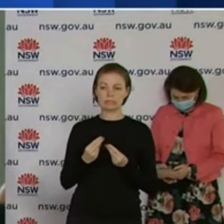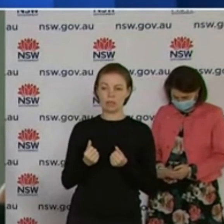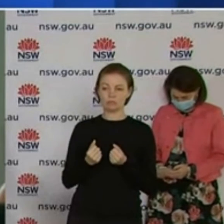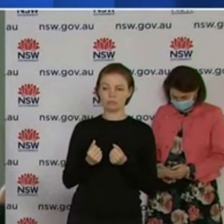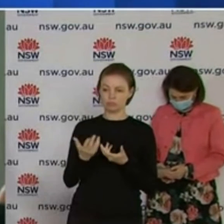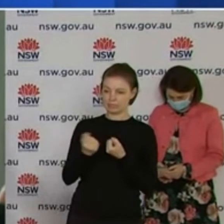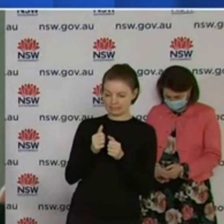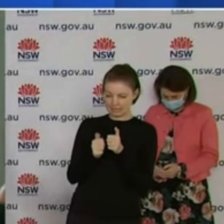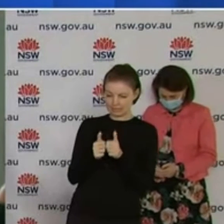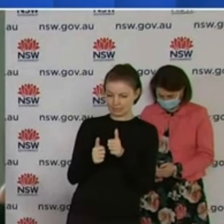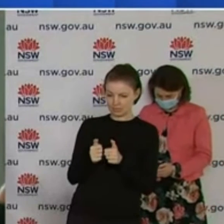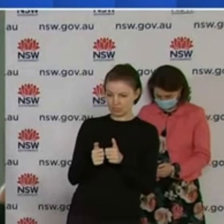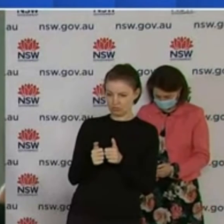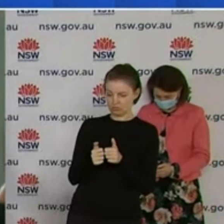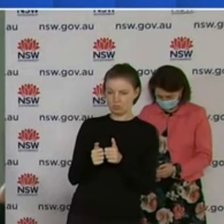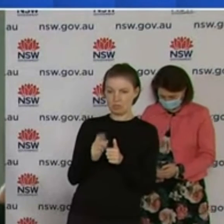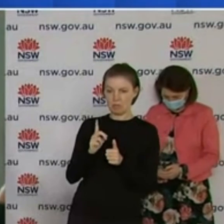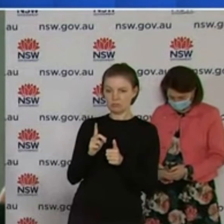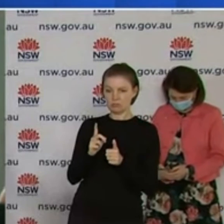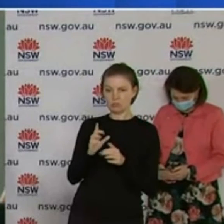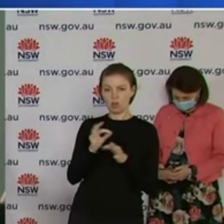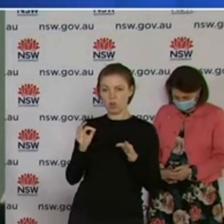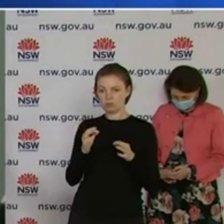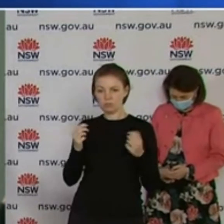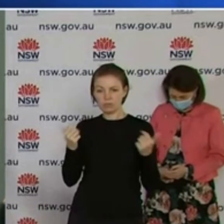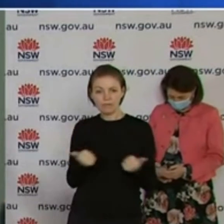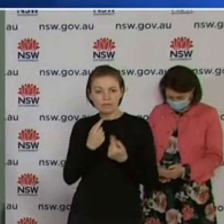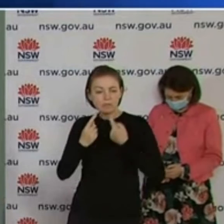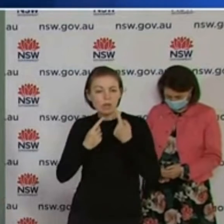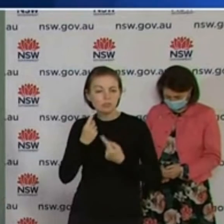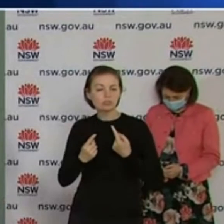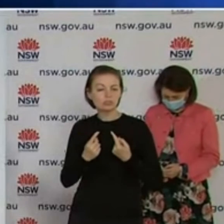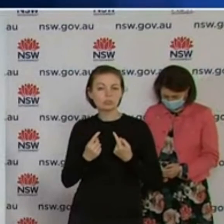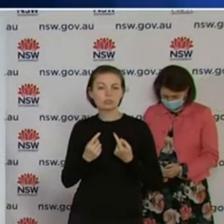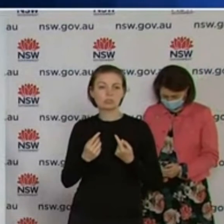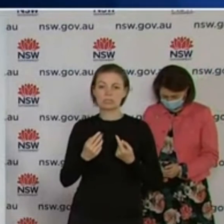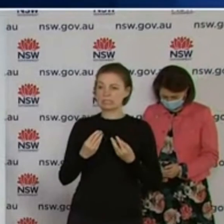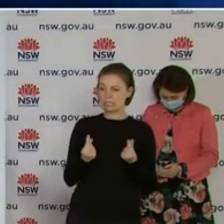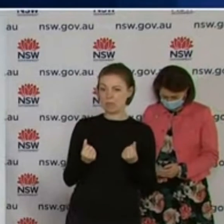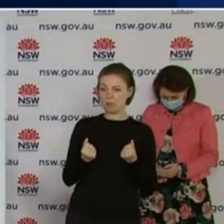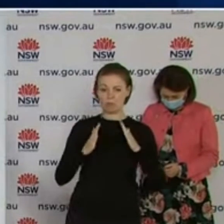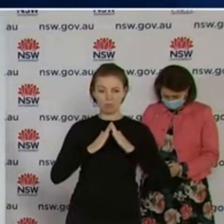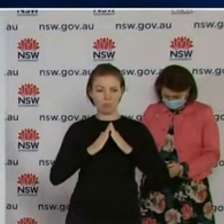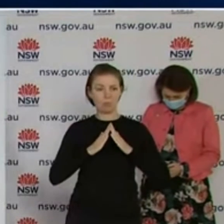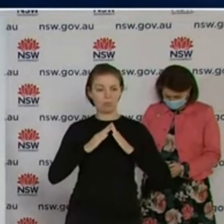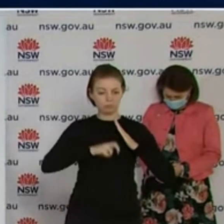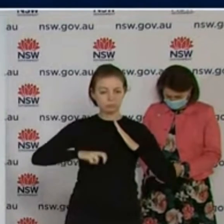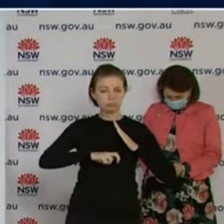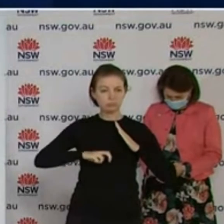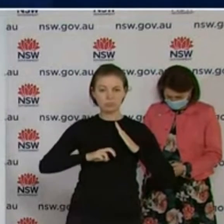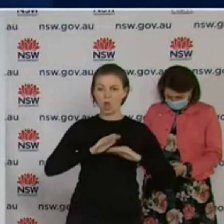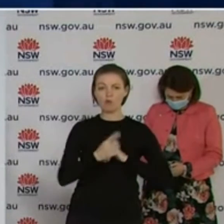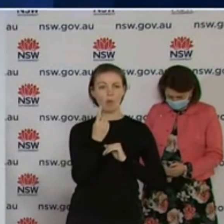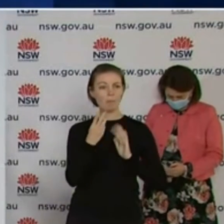been stuck in isolation for up to a month. Is New South Wales Health being swamped? So yeah, we recognise there has been some issues